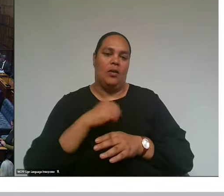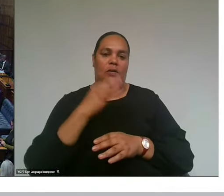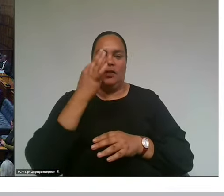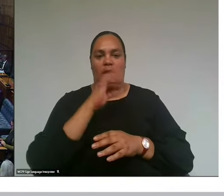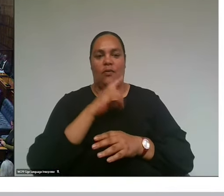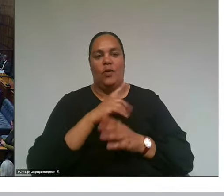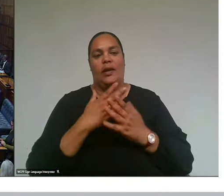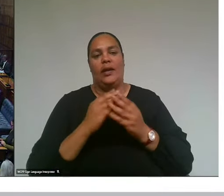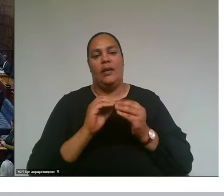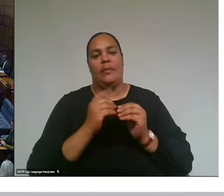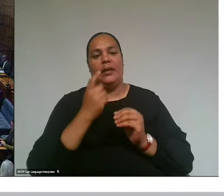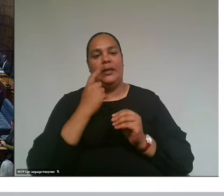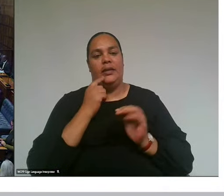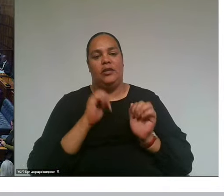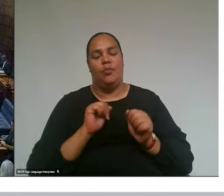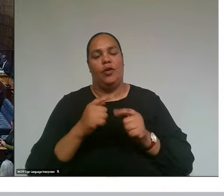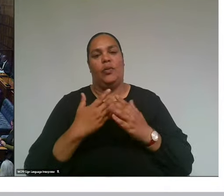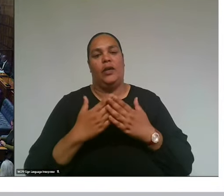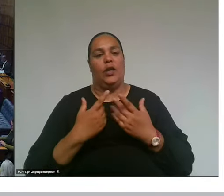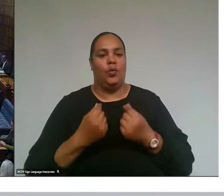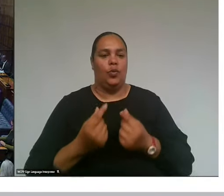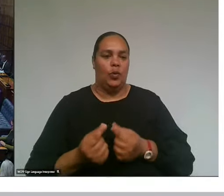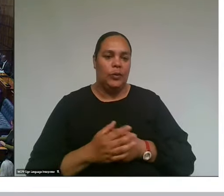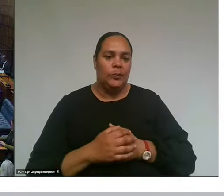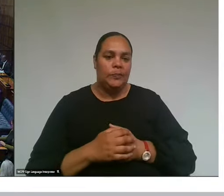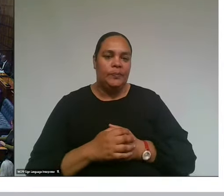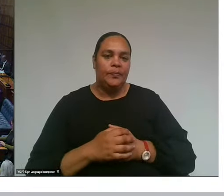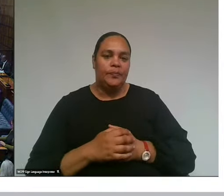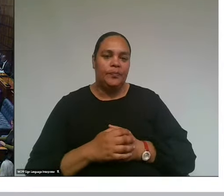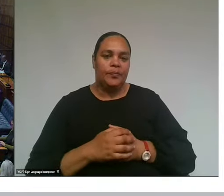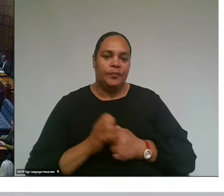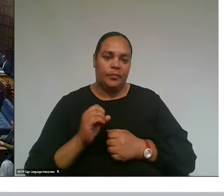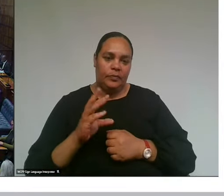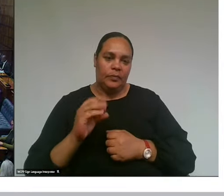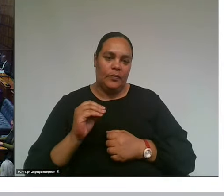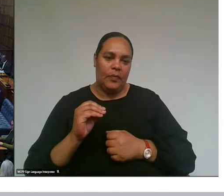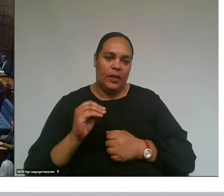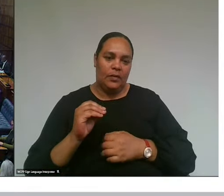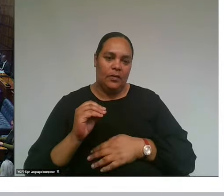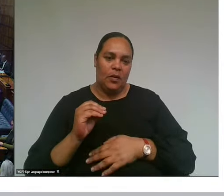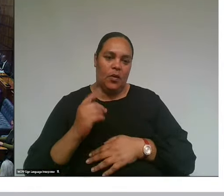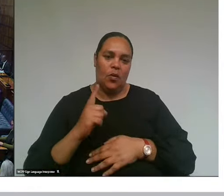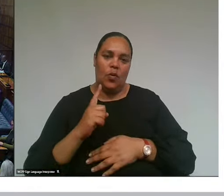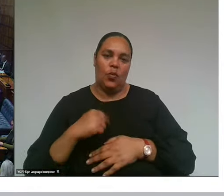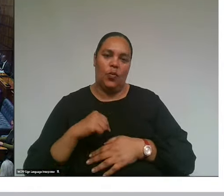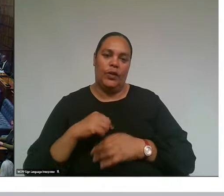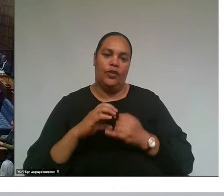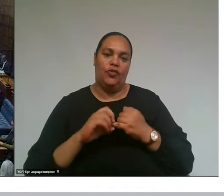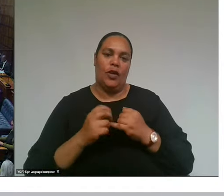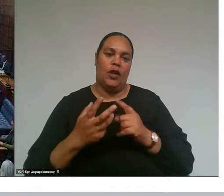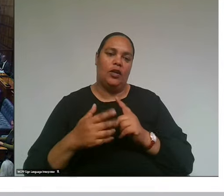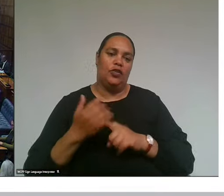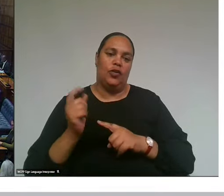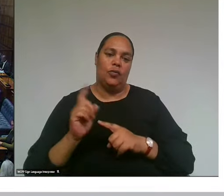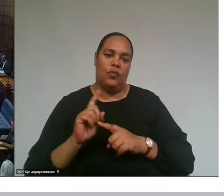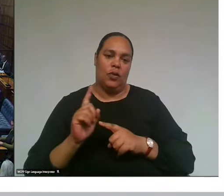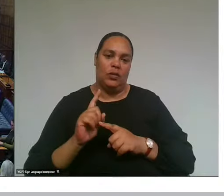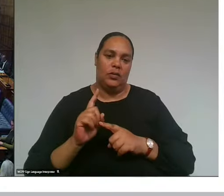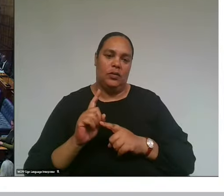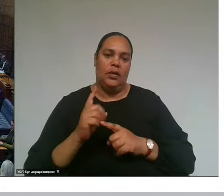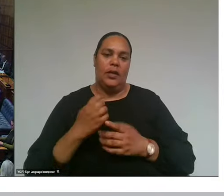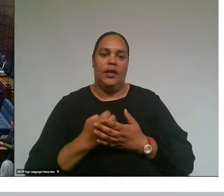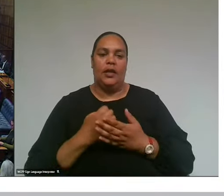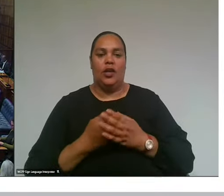to make that as easy as possible to do um so the what we're trying to achieve is uh an